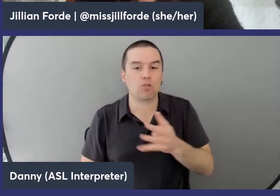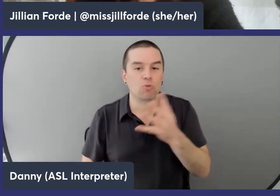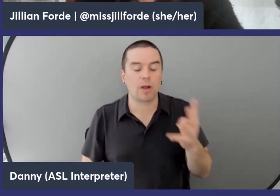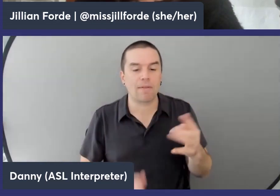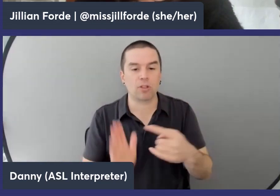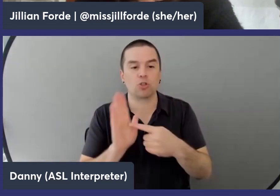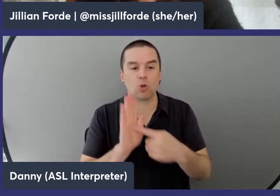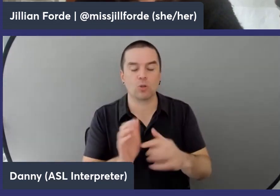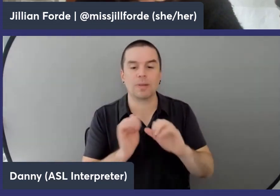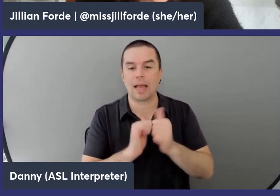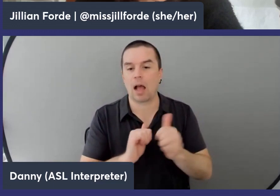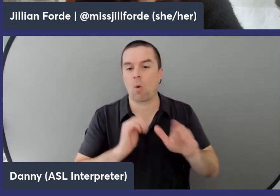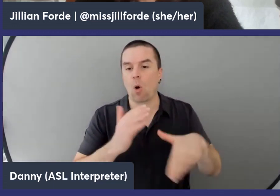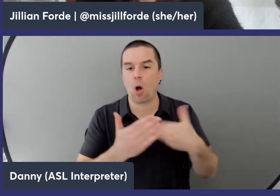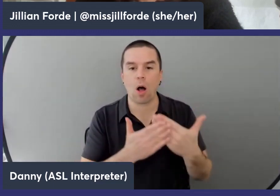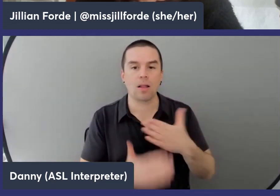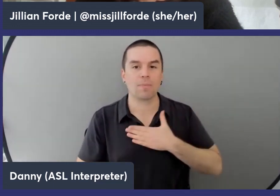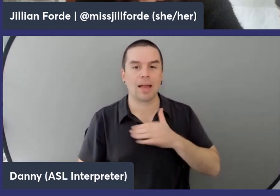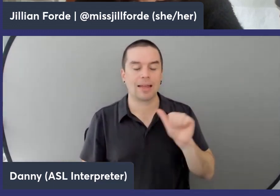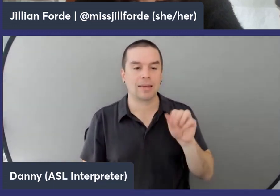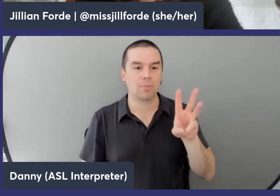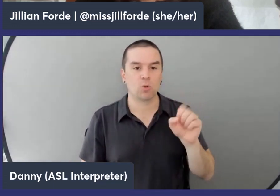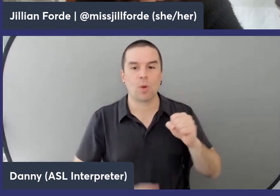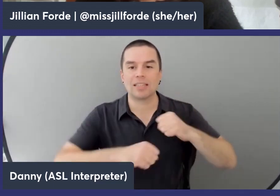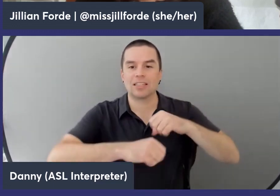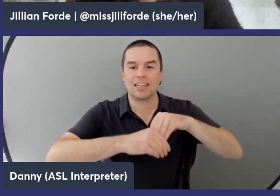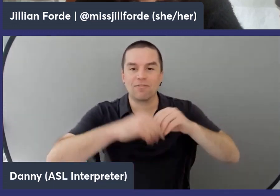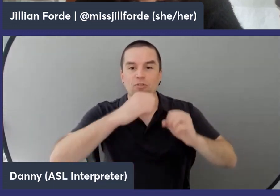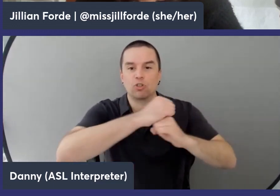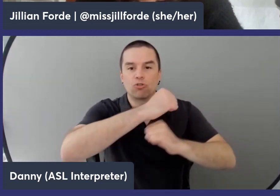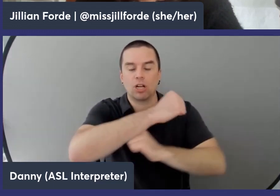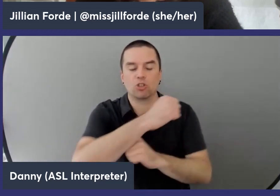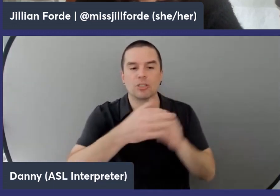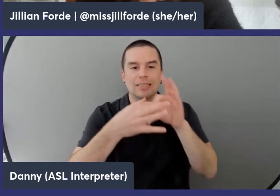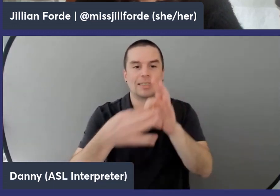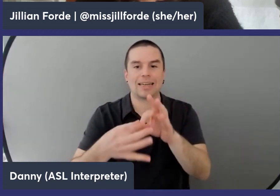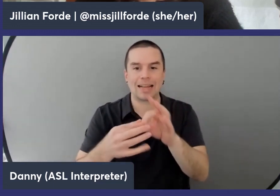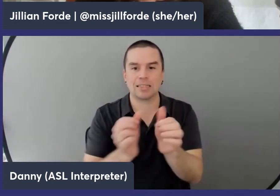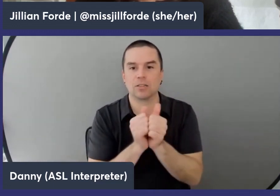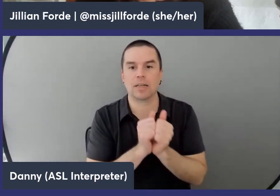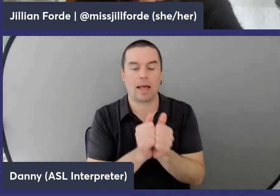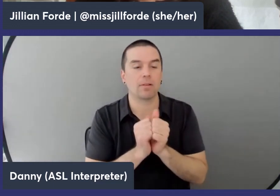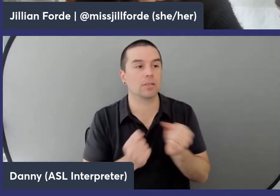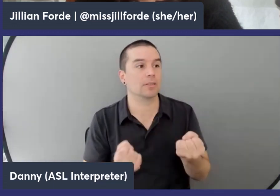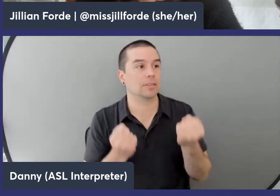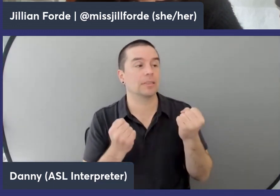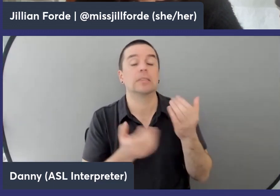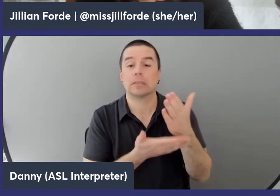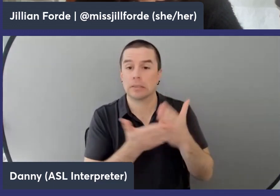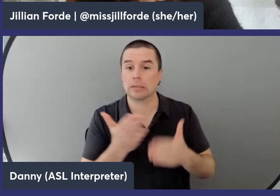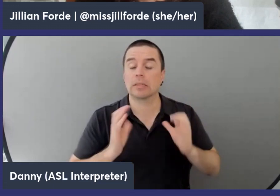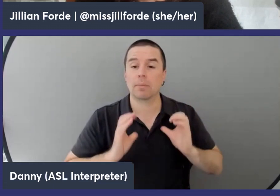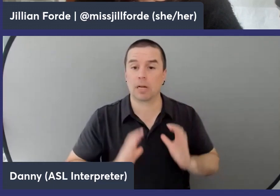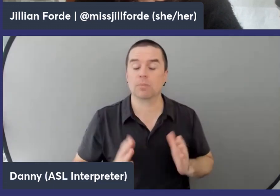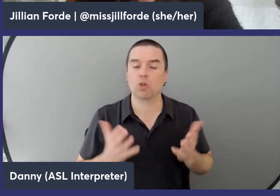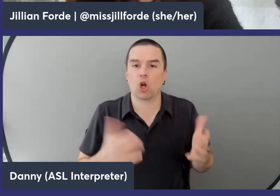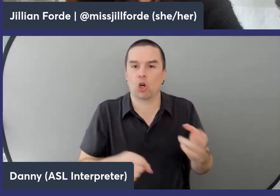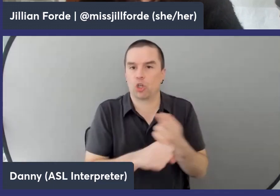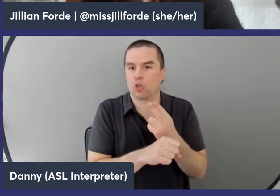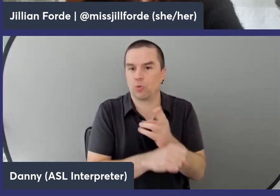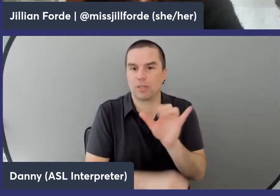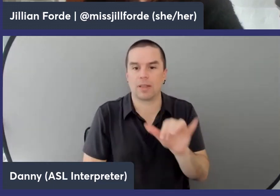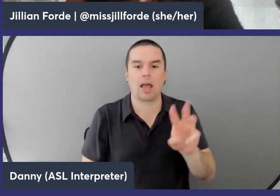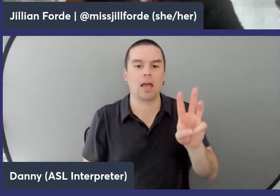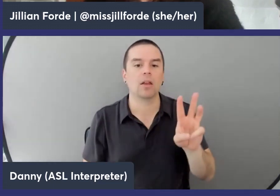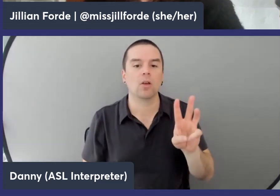AWS infrastructure is connected together. And actually, some of our very large customers are doing exactly that on top of Neptune. Wiz.io would be one that you can